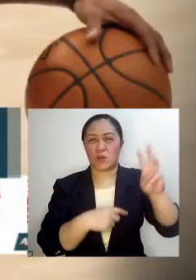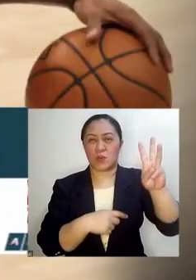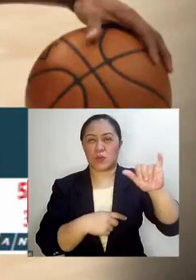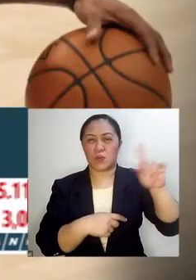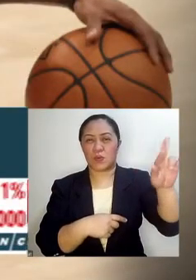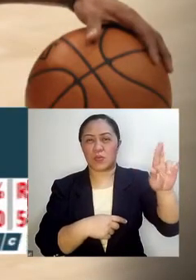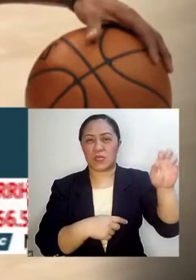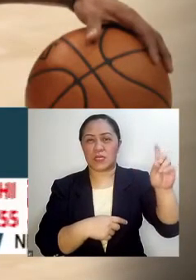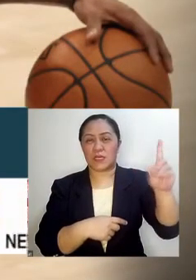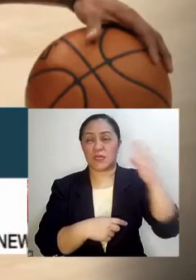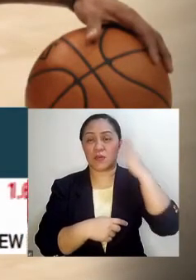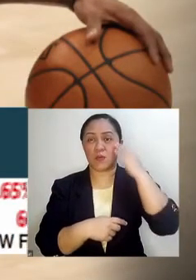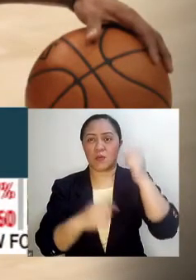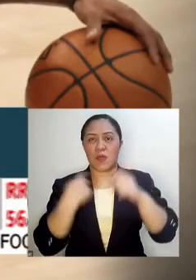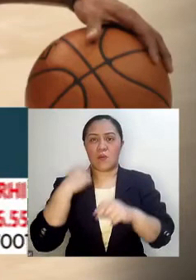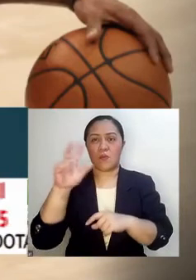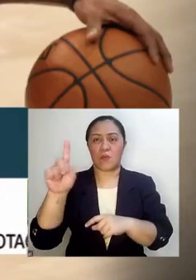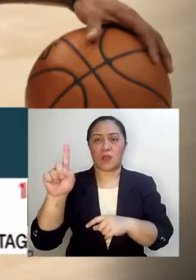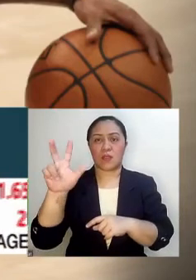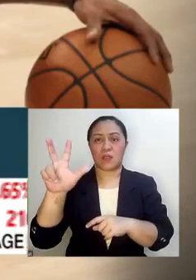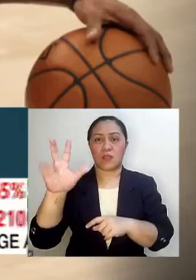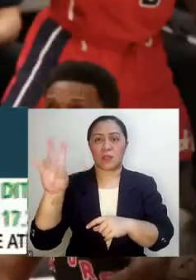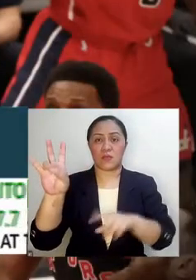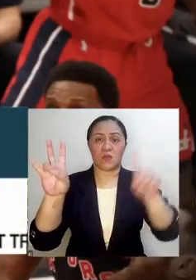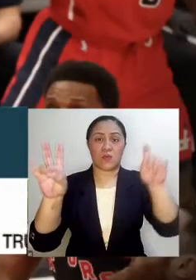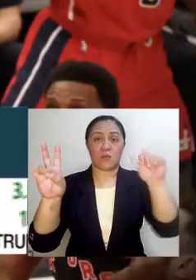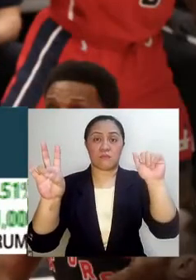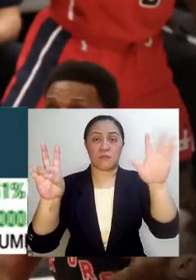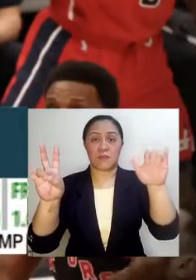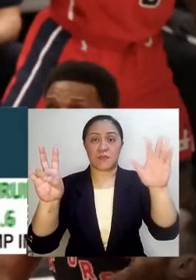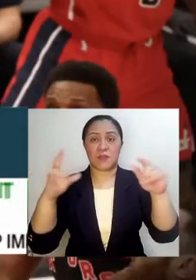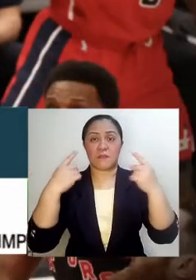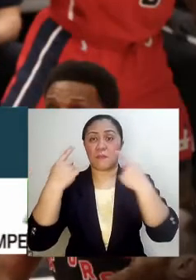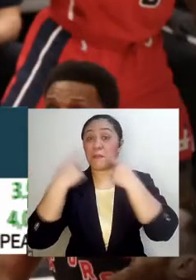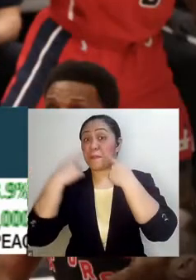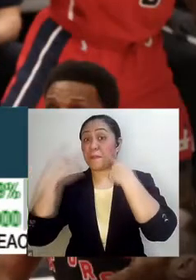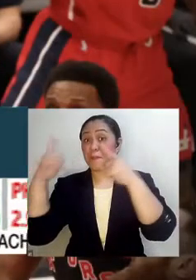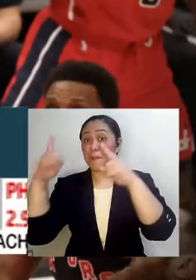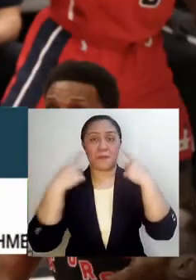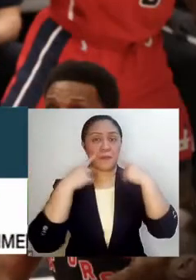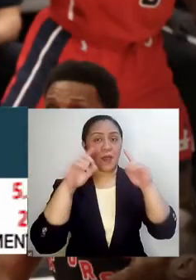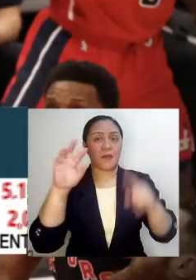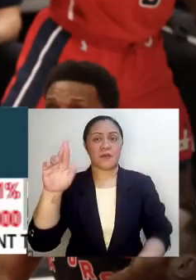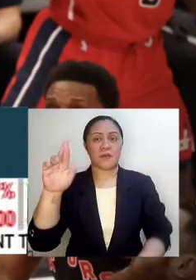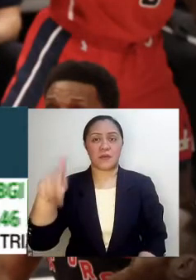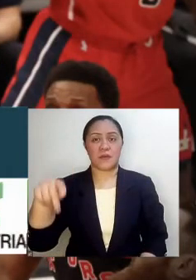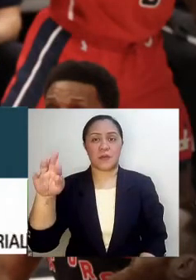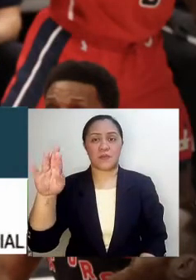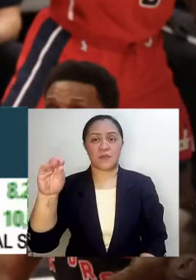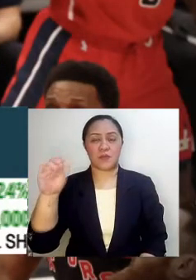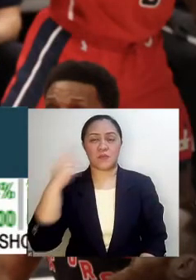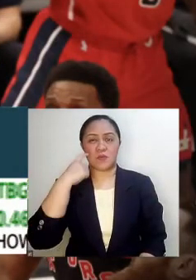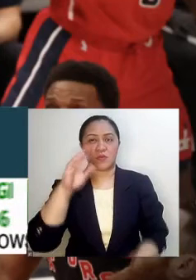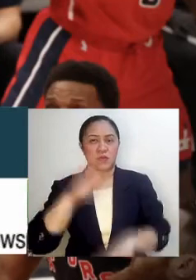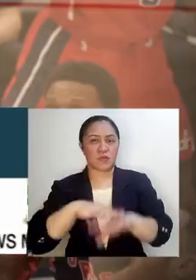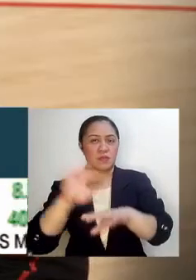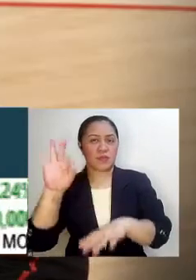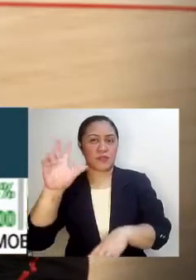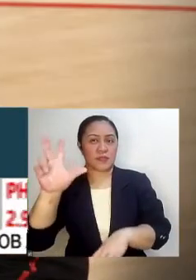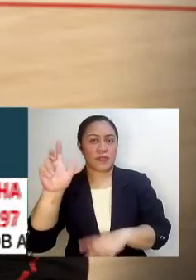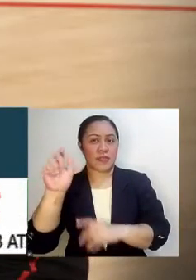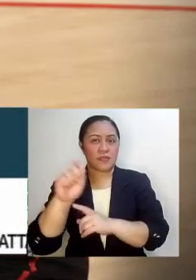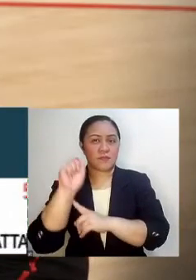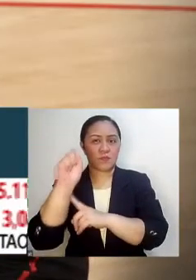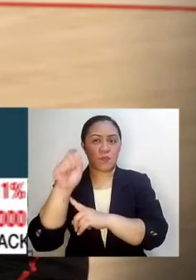a 137-115 road victory. The Raptors connected on 19 three-pointers and turned this one into